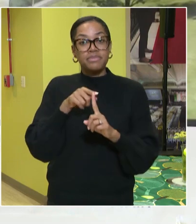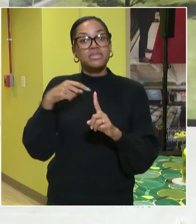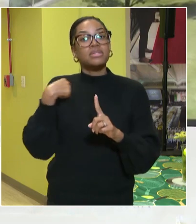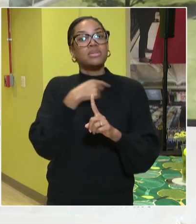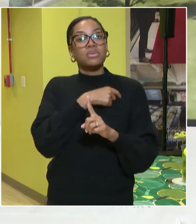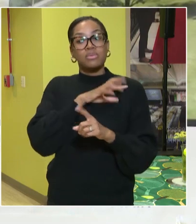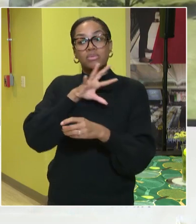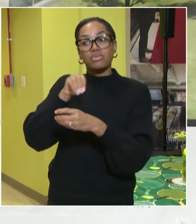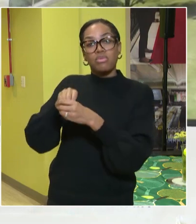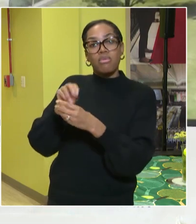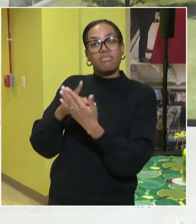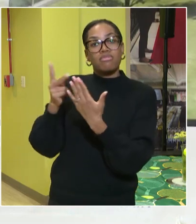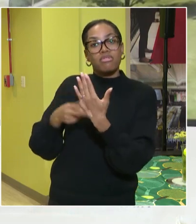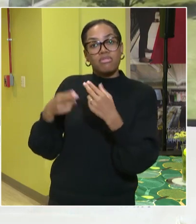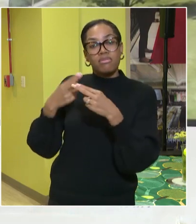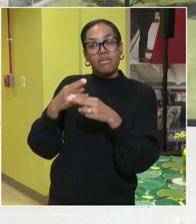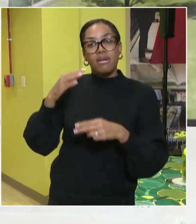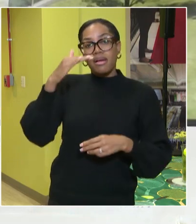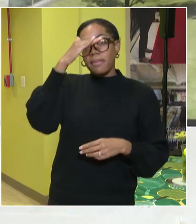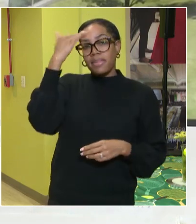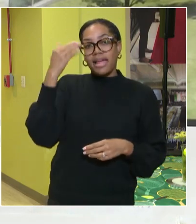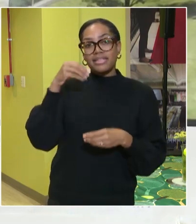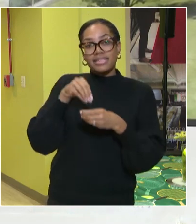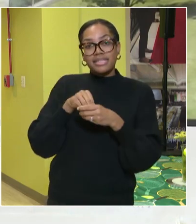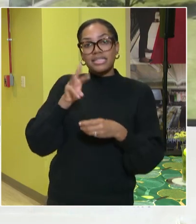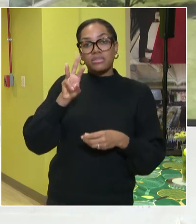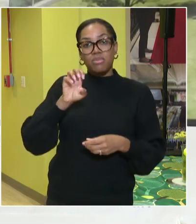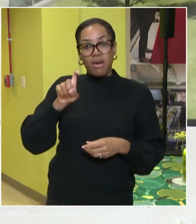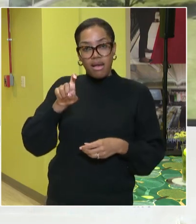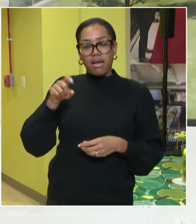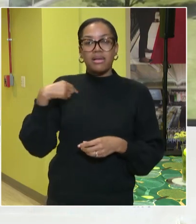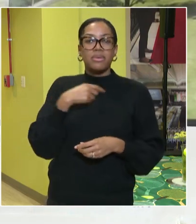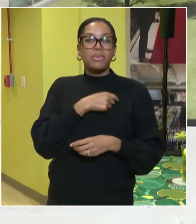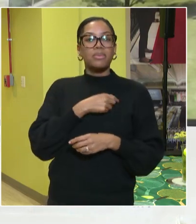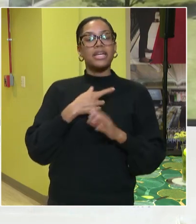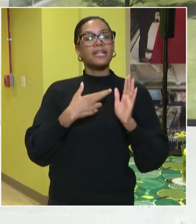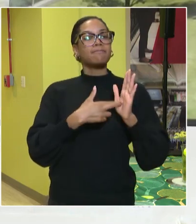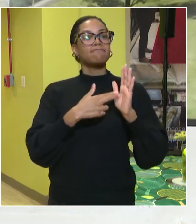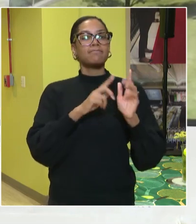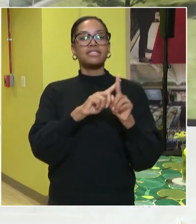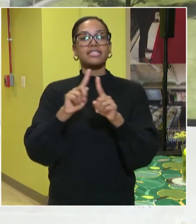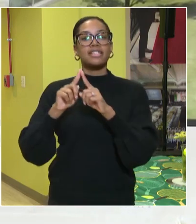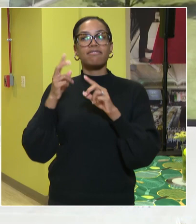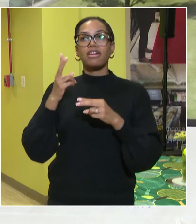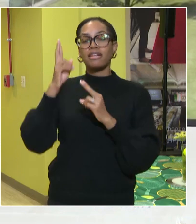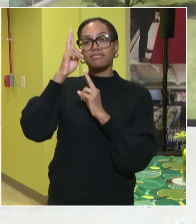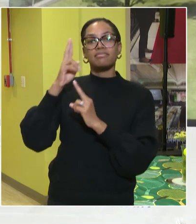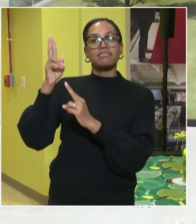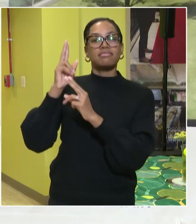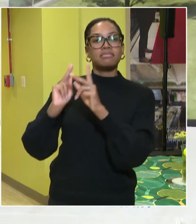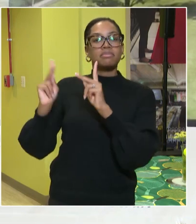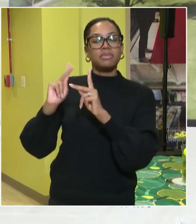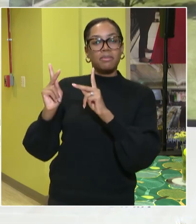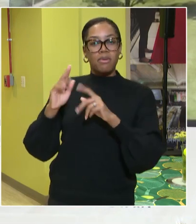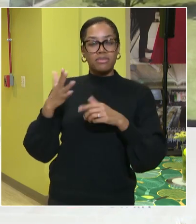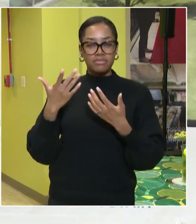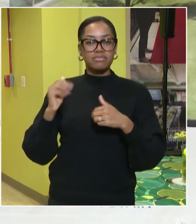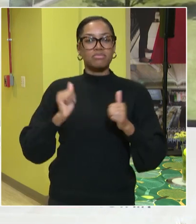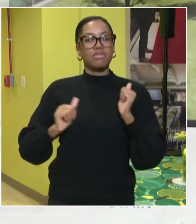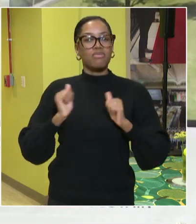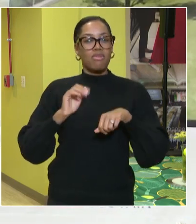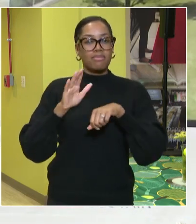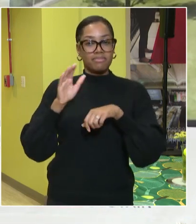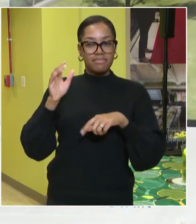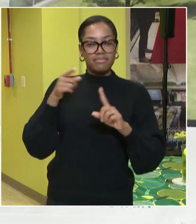Americans on stage at the Kennedy Center. It was right before the pandemic. I was so excited that, like other scholars, I